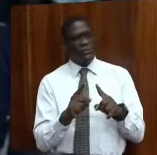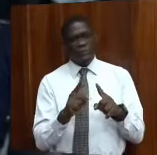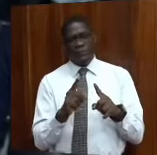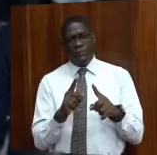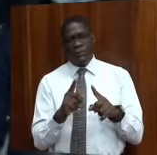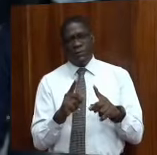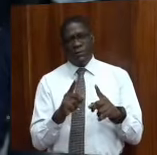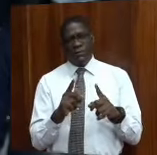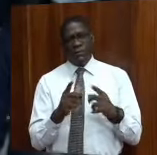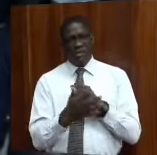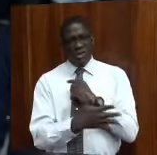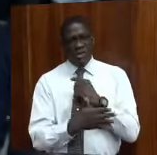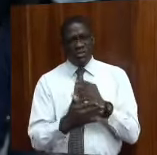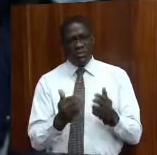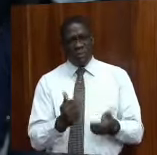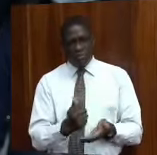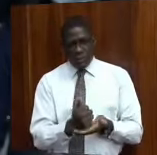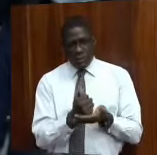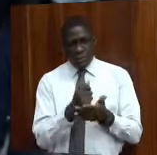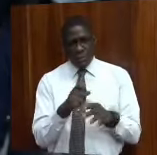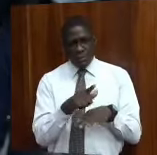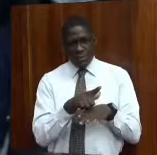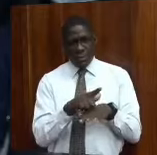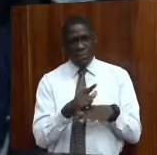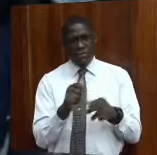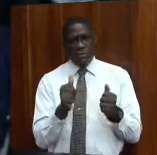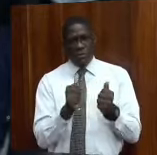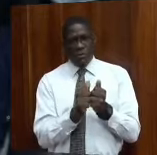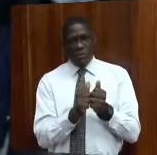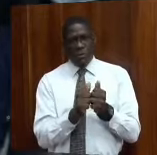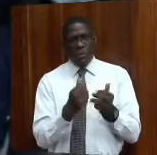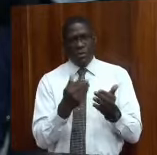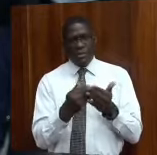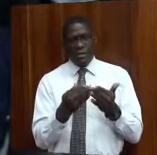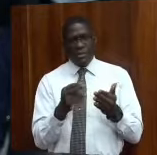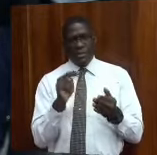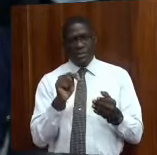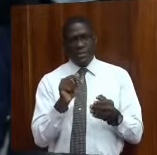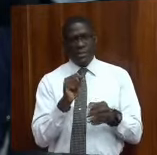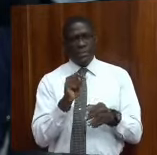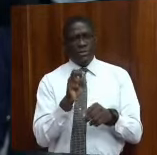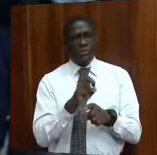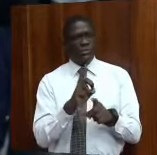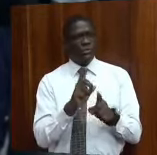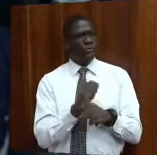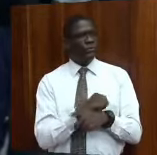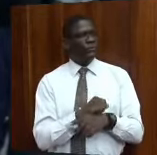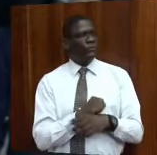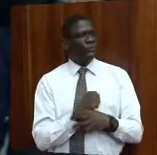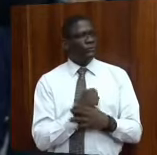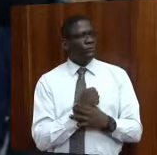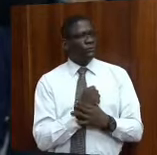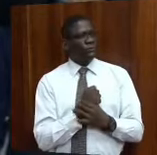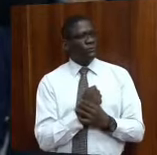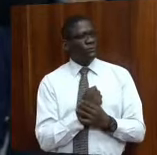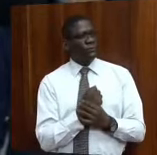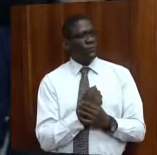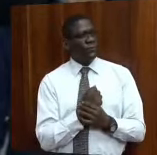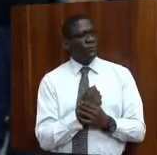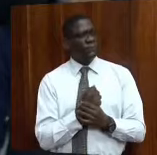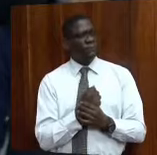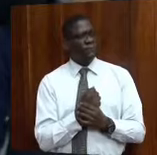Facility Fund. Mr. Speaker, it is the policy of this government to leverage our current access to concessionary